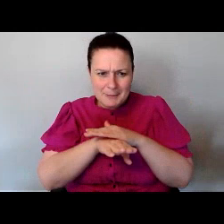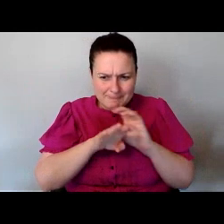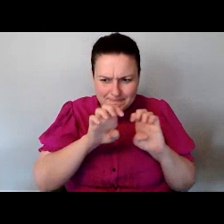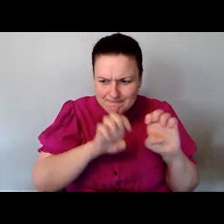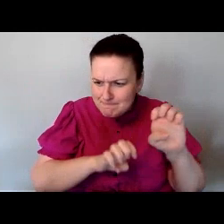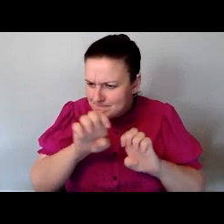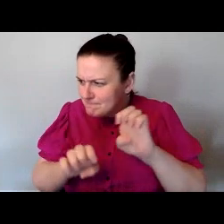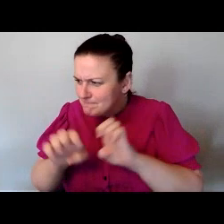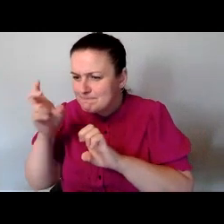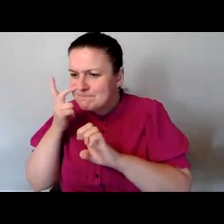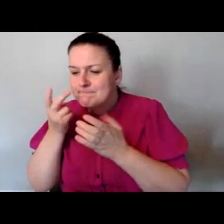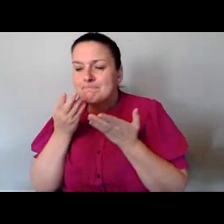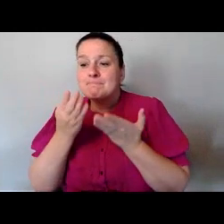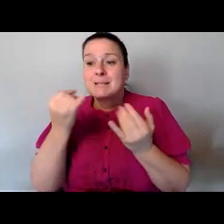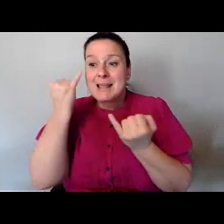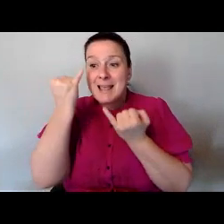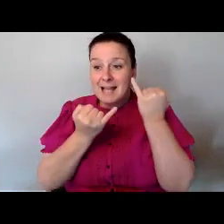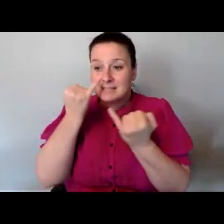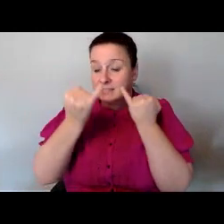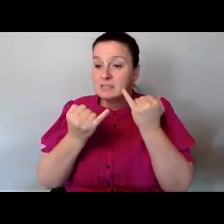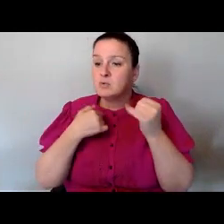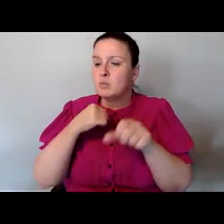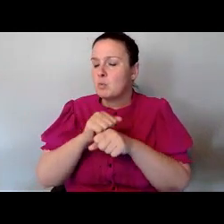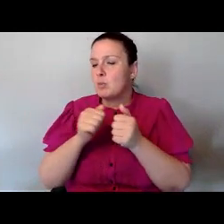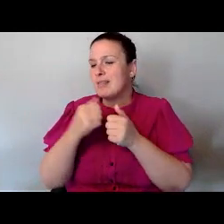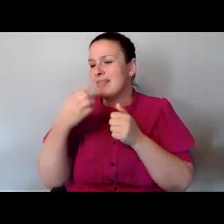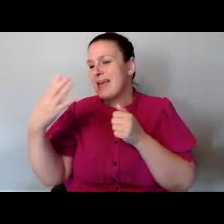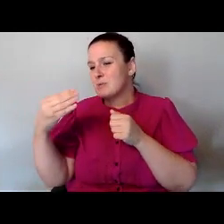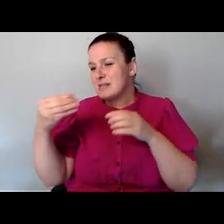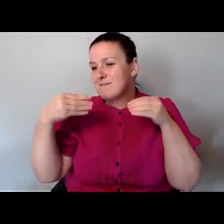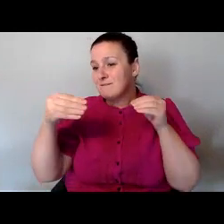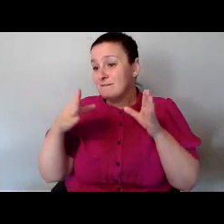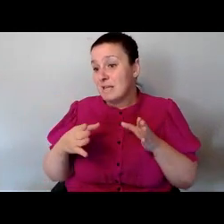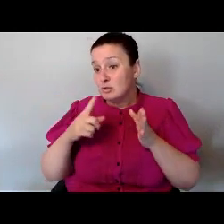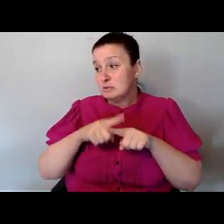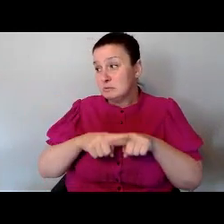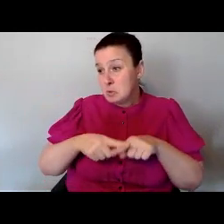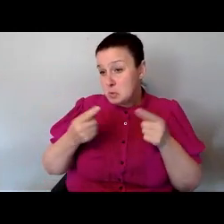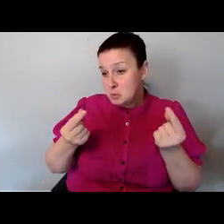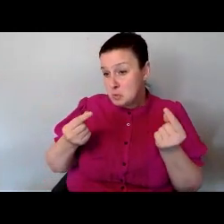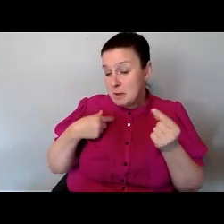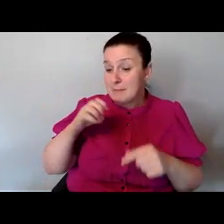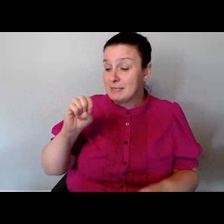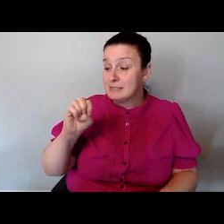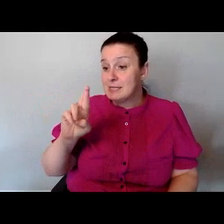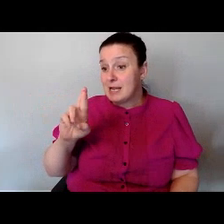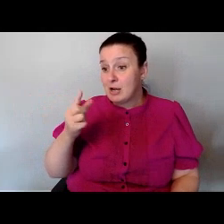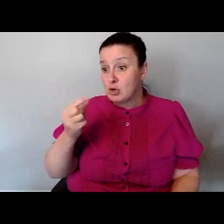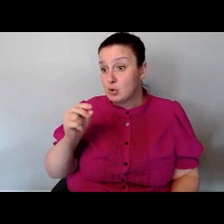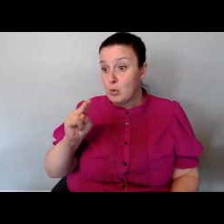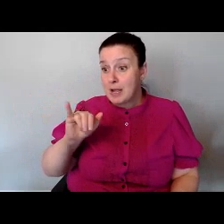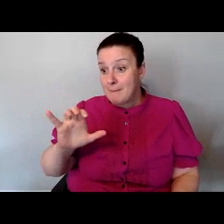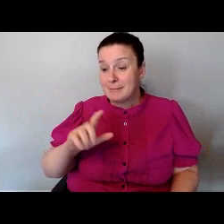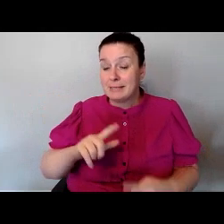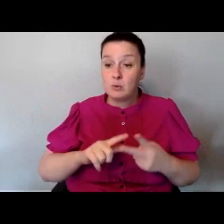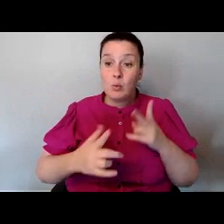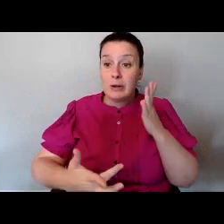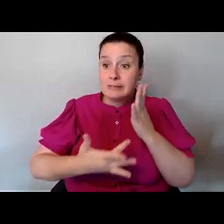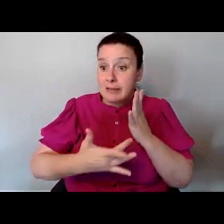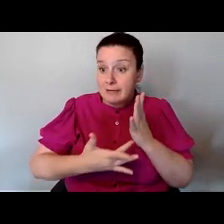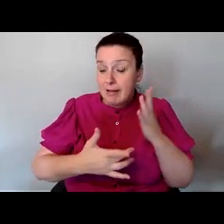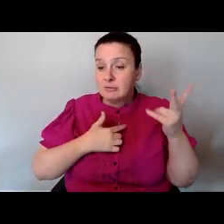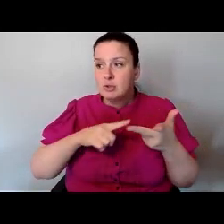evaluation. We work with outside vendors, depending on what they are. Maybe it's ergonomic, maybe it's technology, maybe